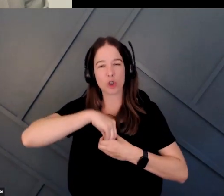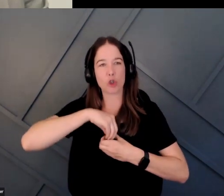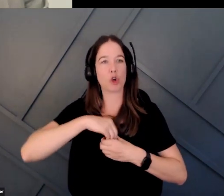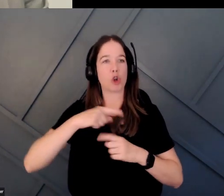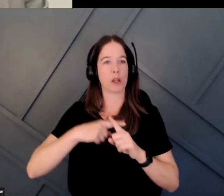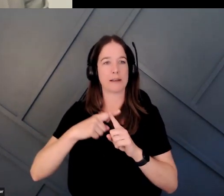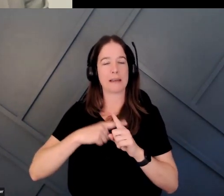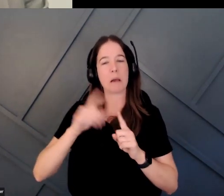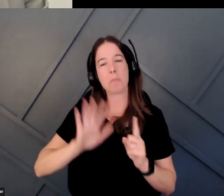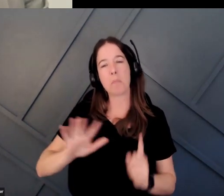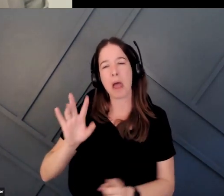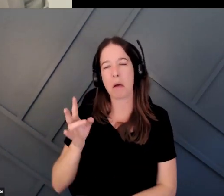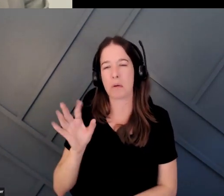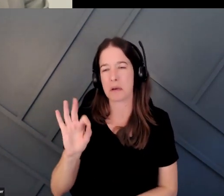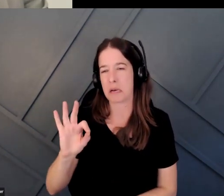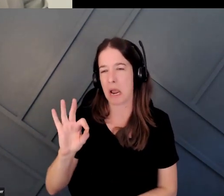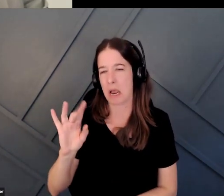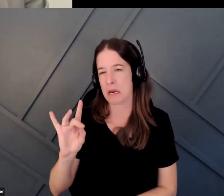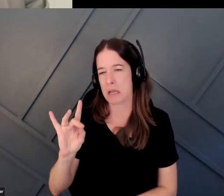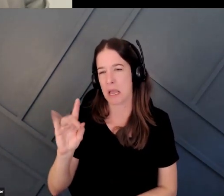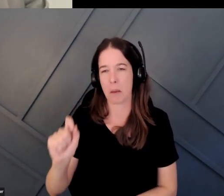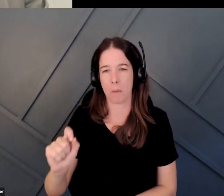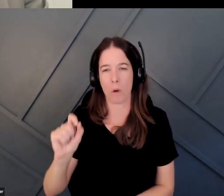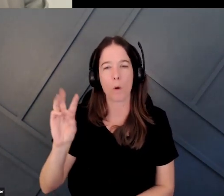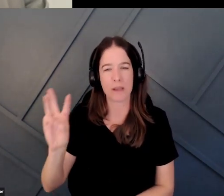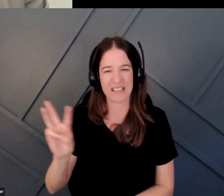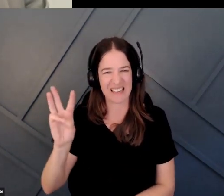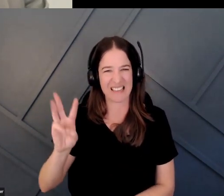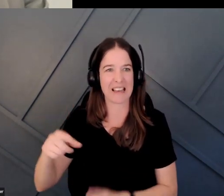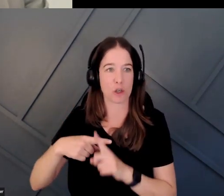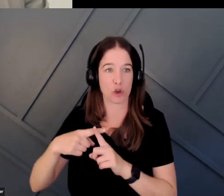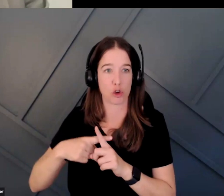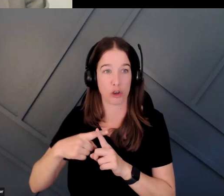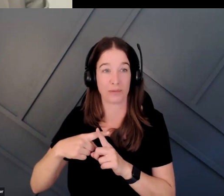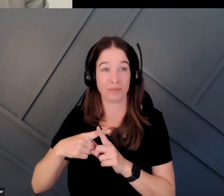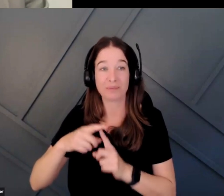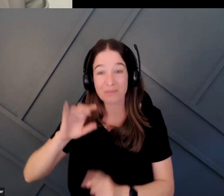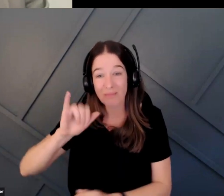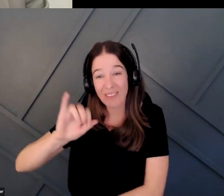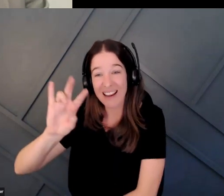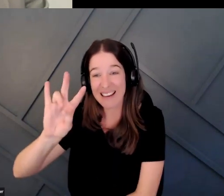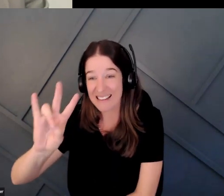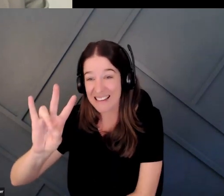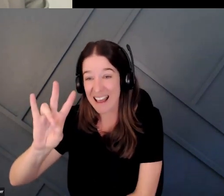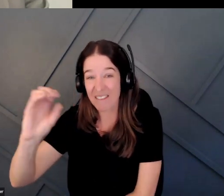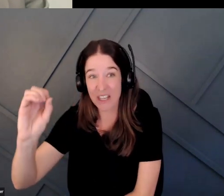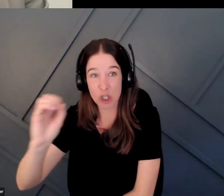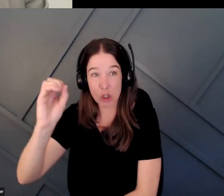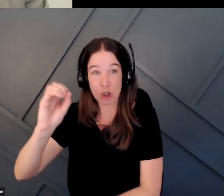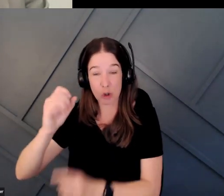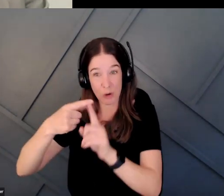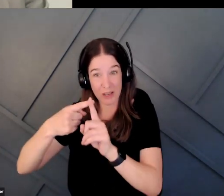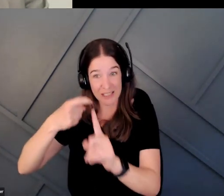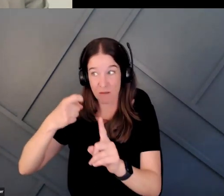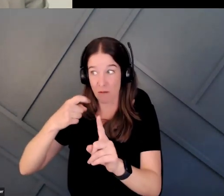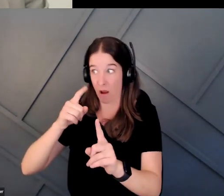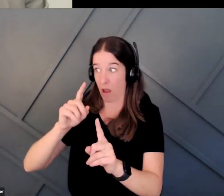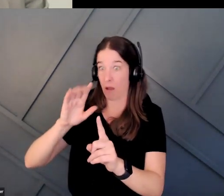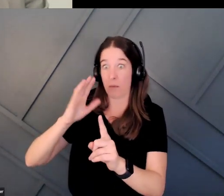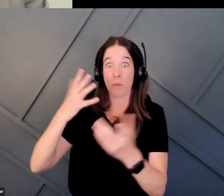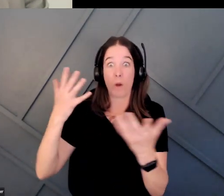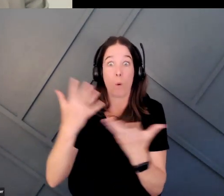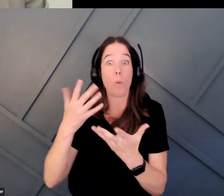only 7 degrees away from the severe harm that extreme weather can cause, such as heat stroke, heart failure,